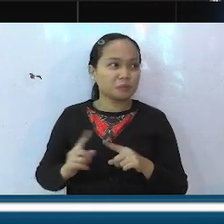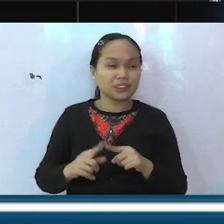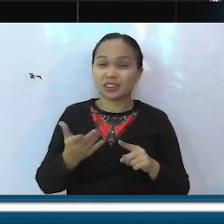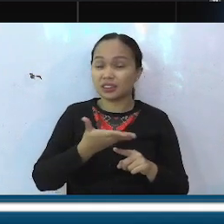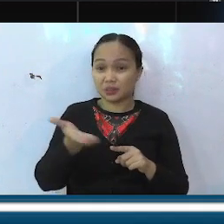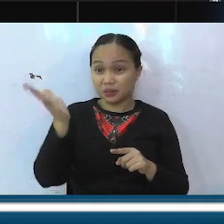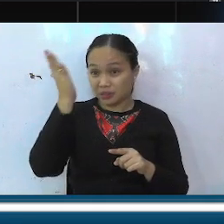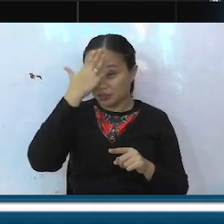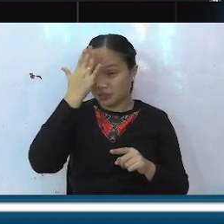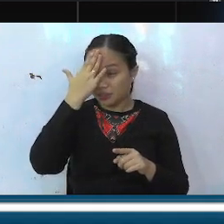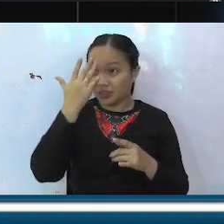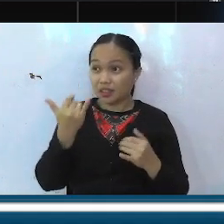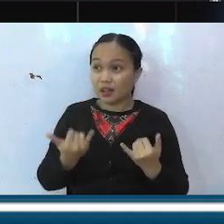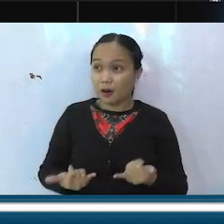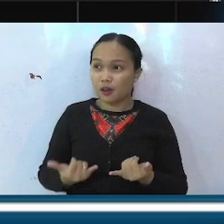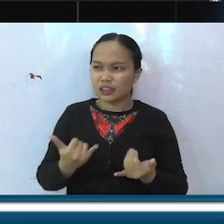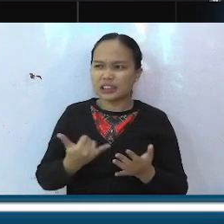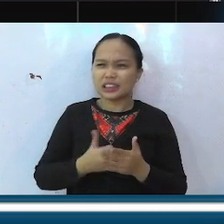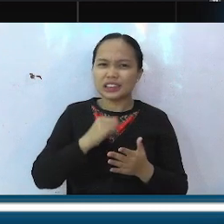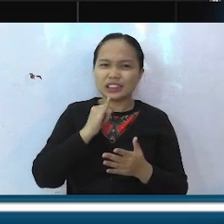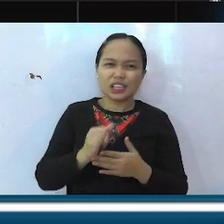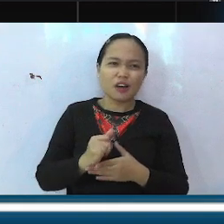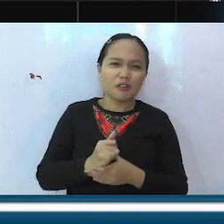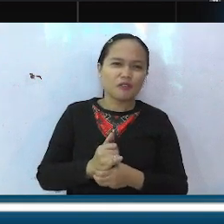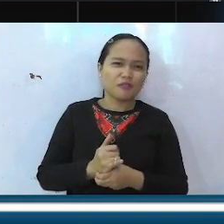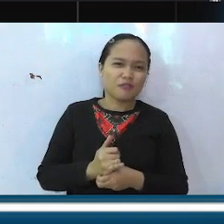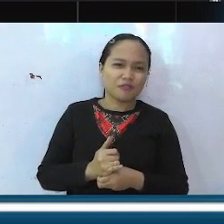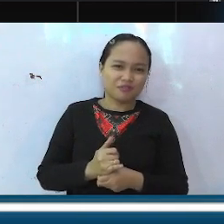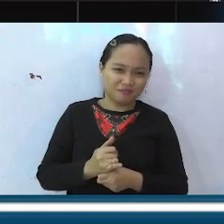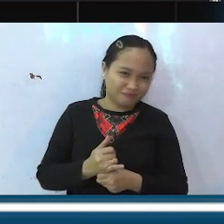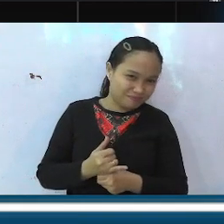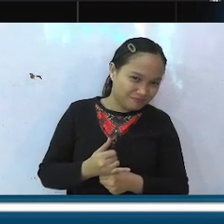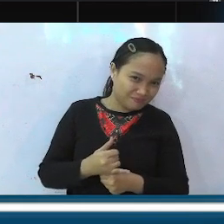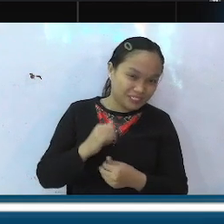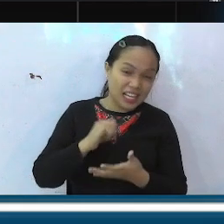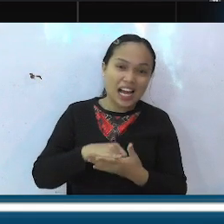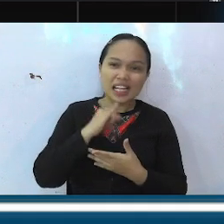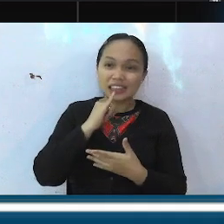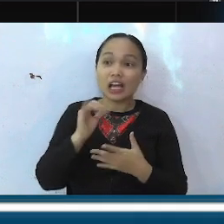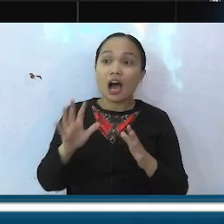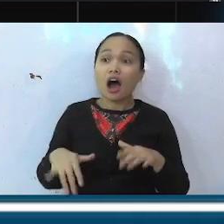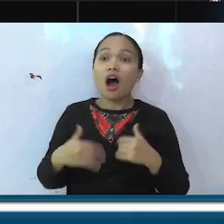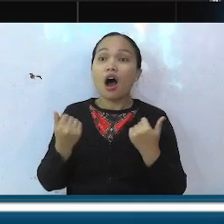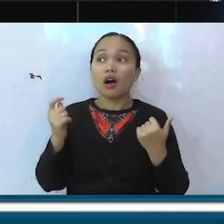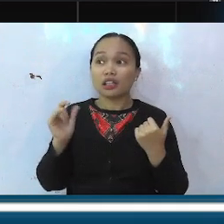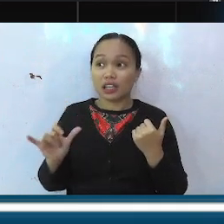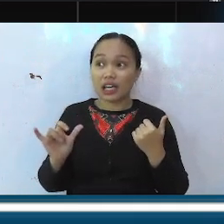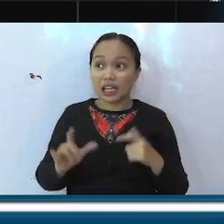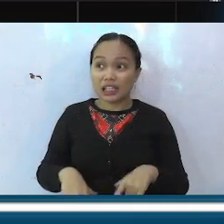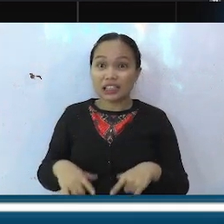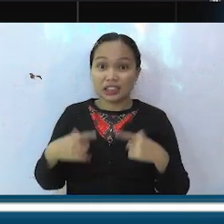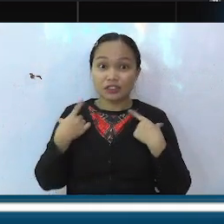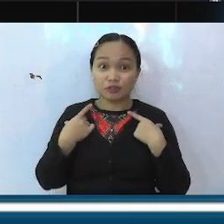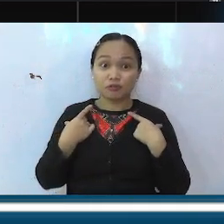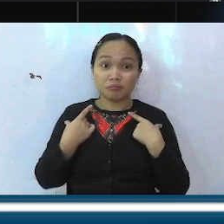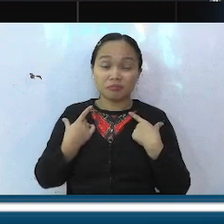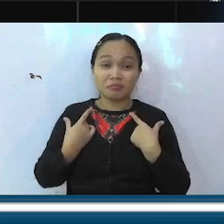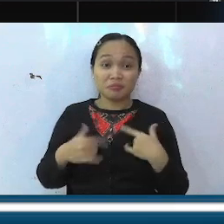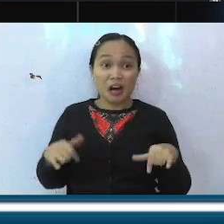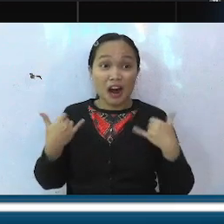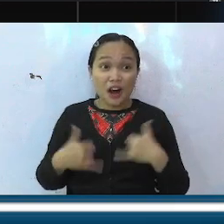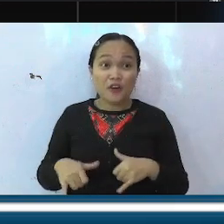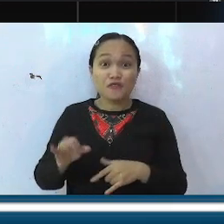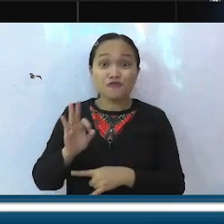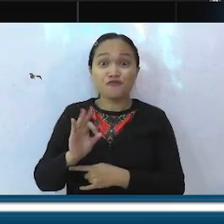now, this is a foul. No. That's how they live. That's how they play ball today. You